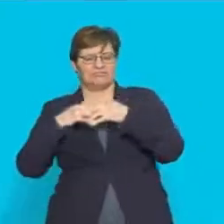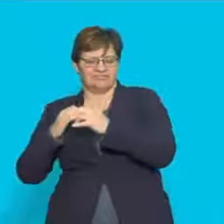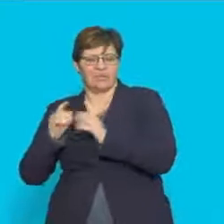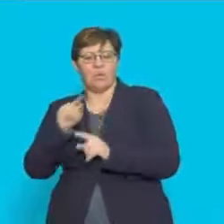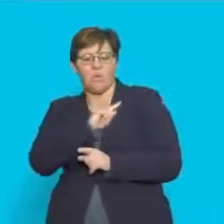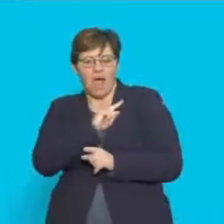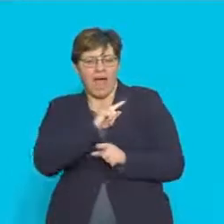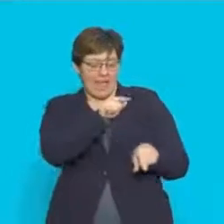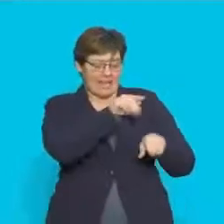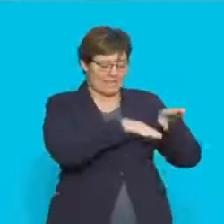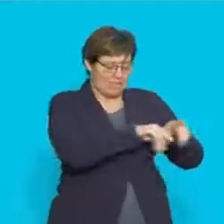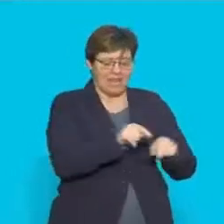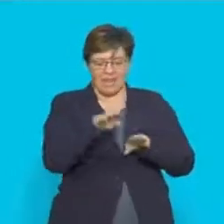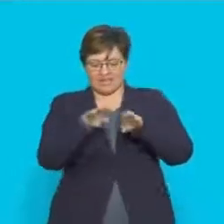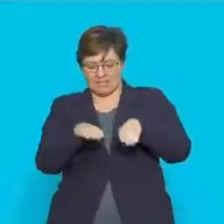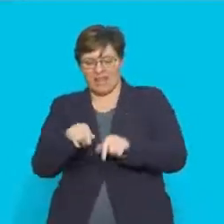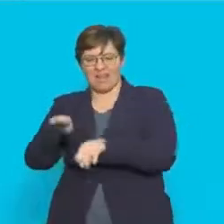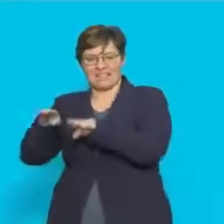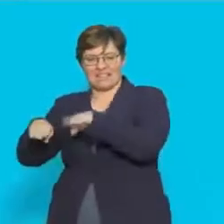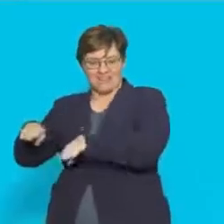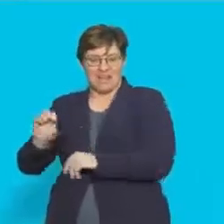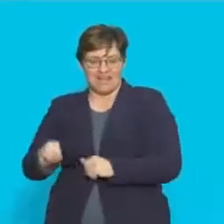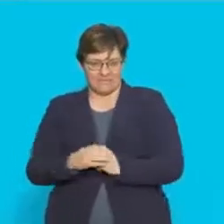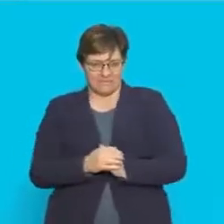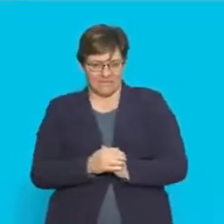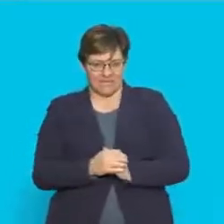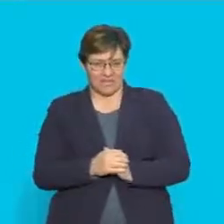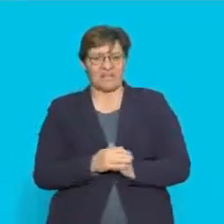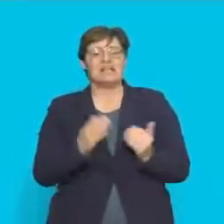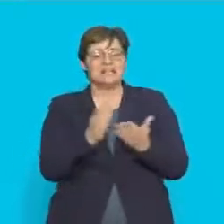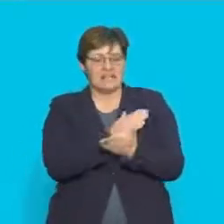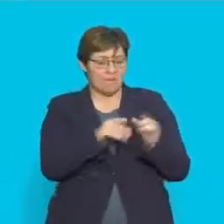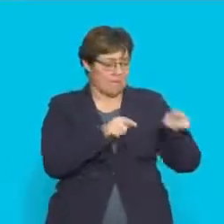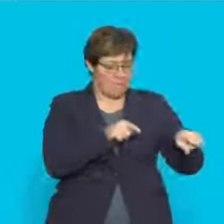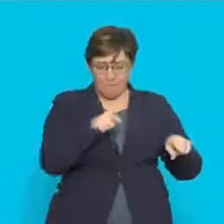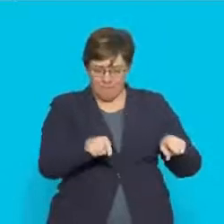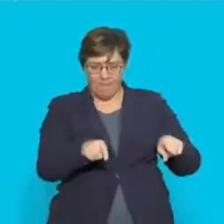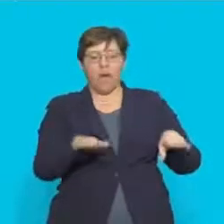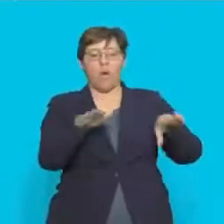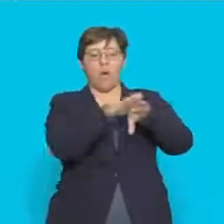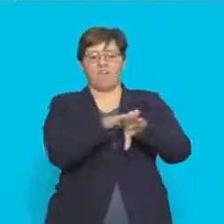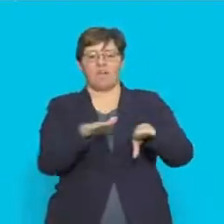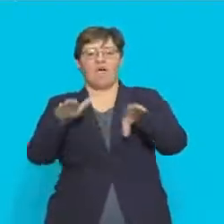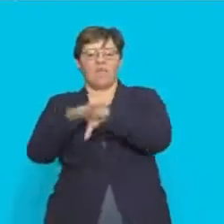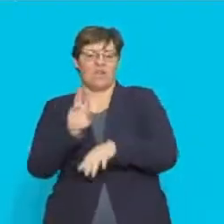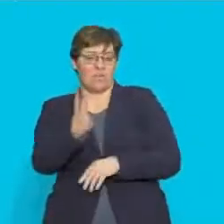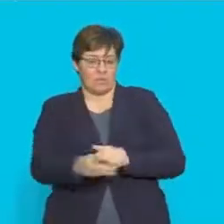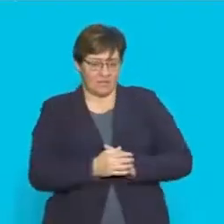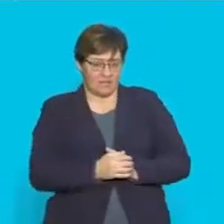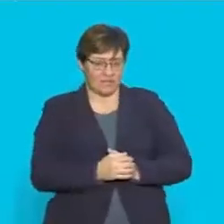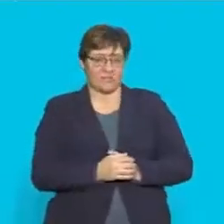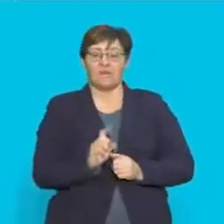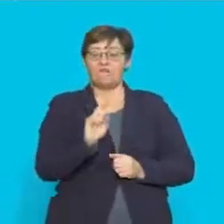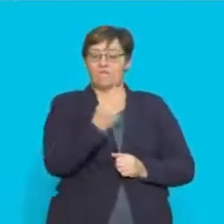some similarities, and some similarities are even going to overlap. You are going to see that. So the very first one